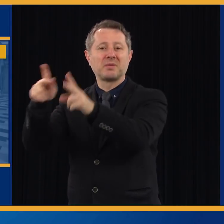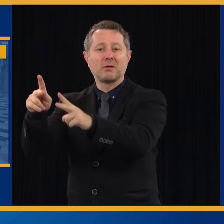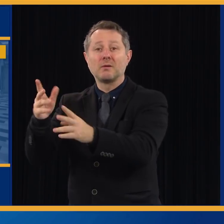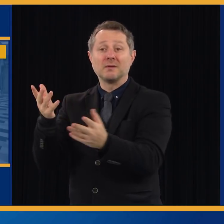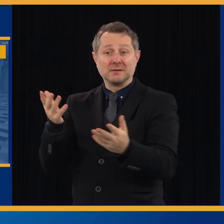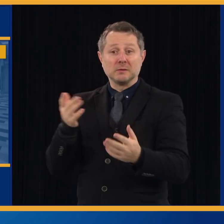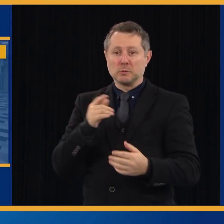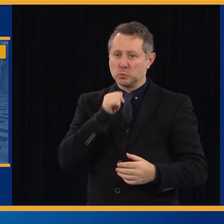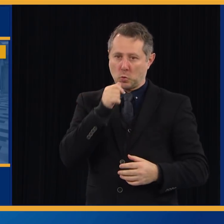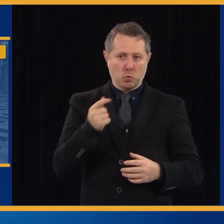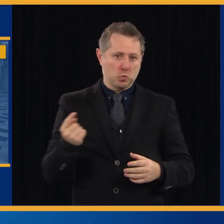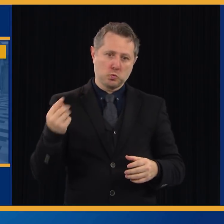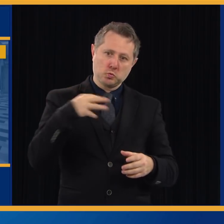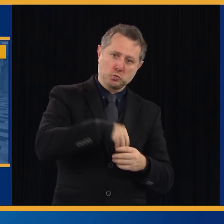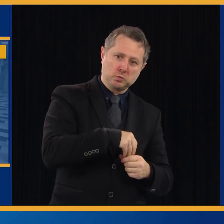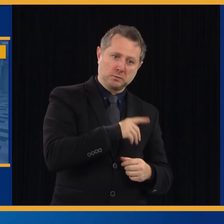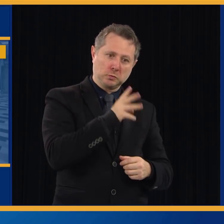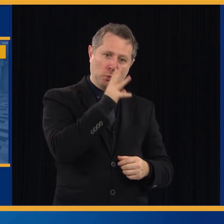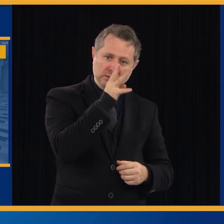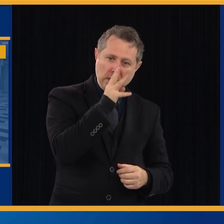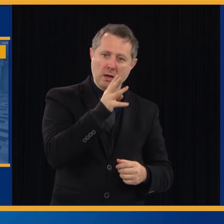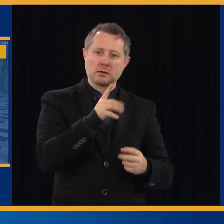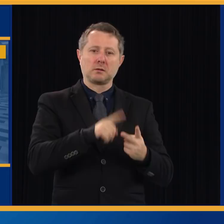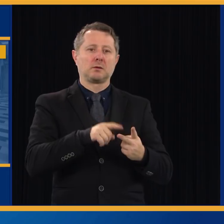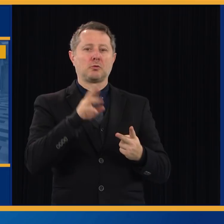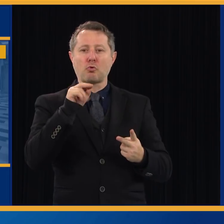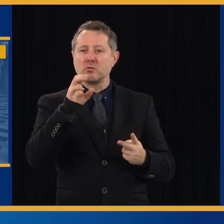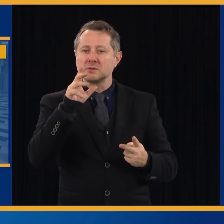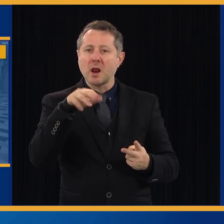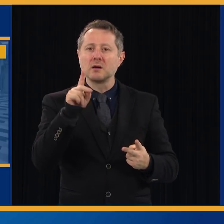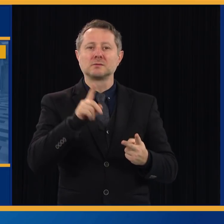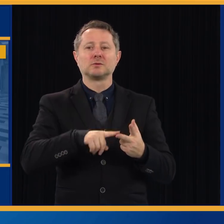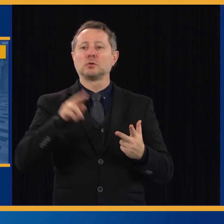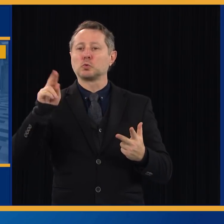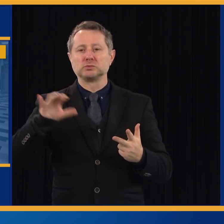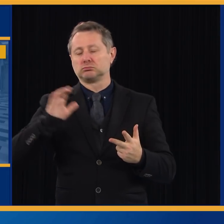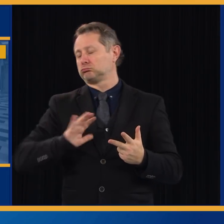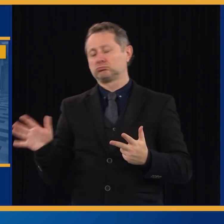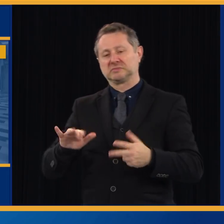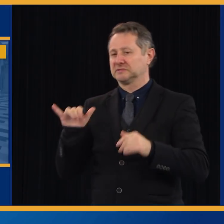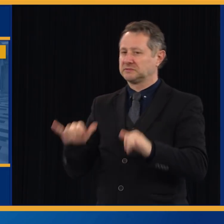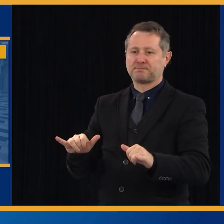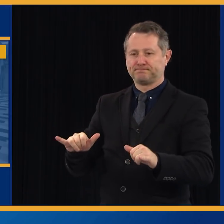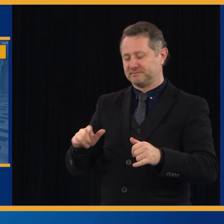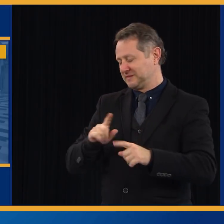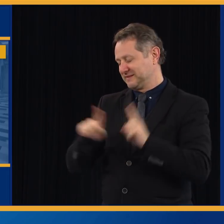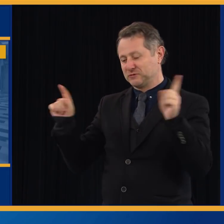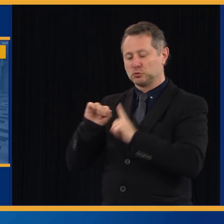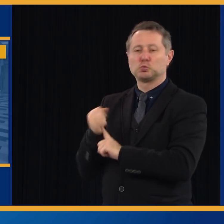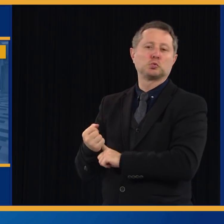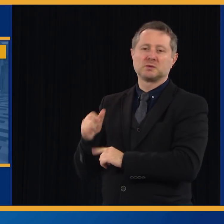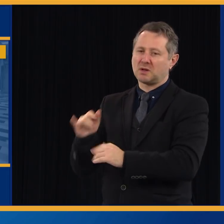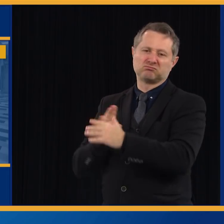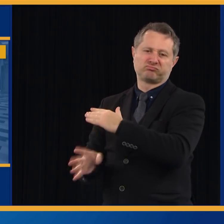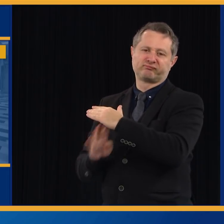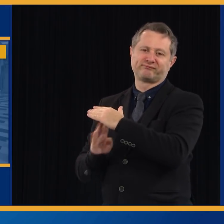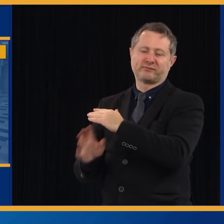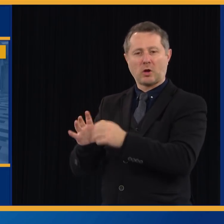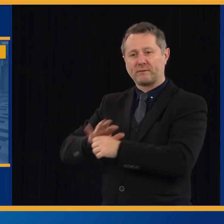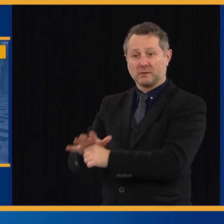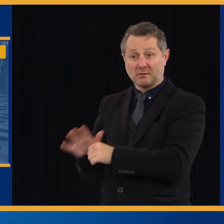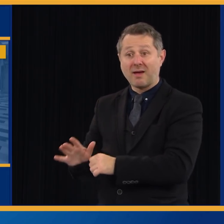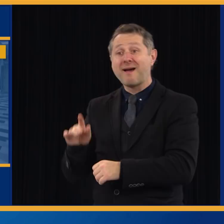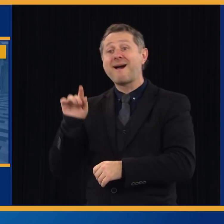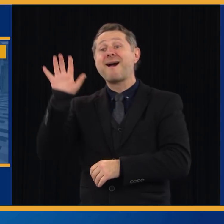New York City hospitals, et cetera, because we have a real COVID problem there. It won't include Erie County or Albany County